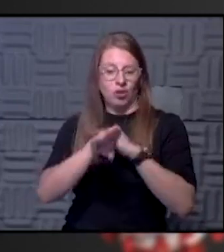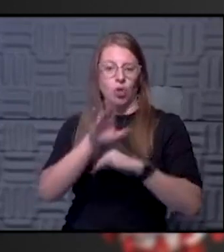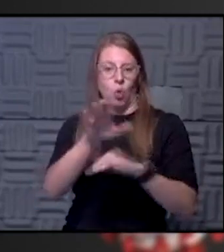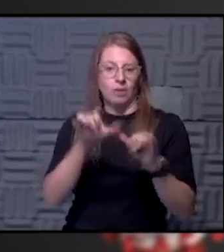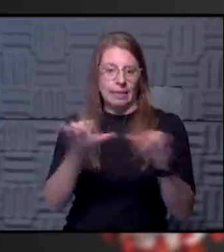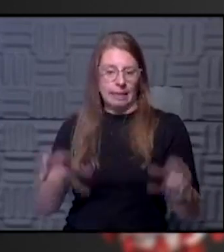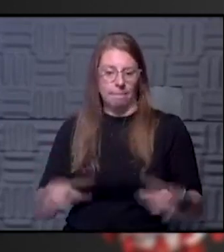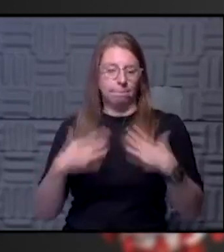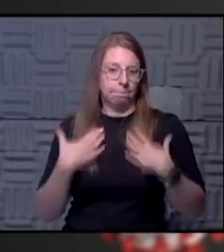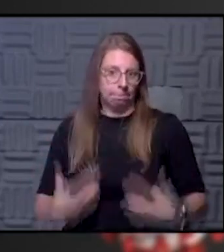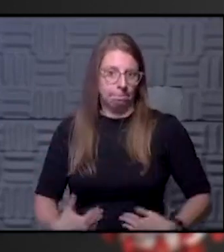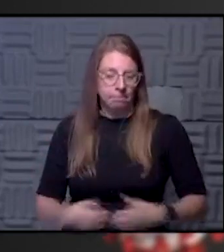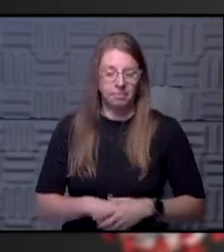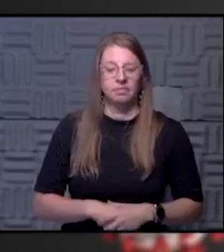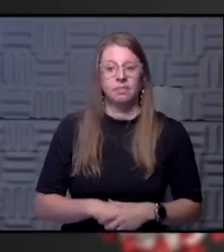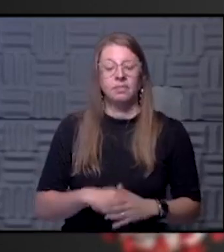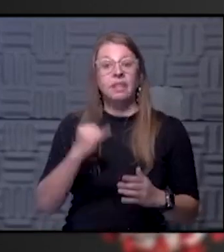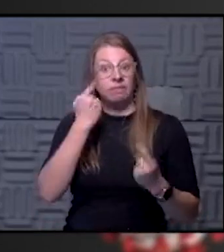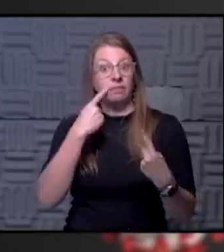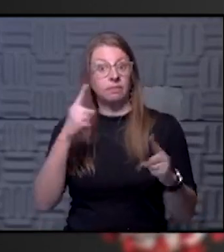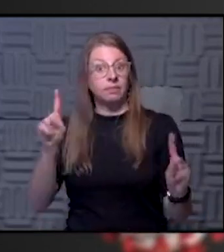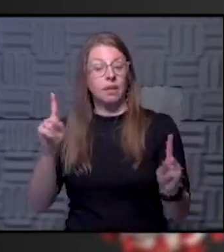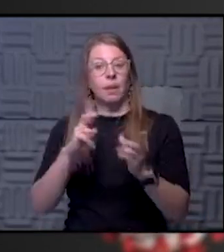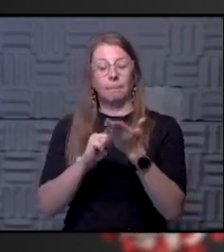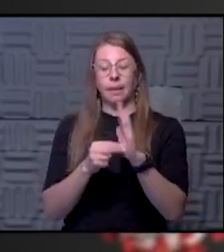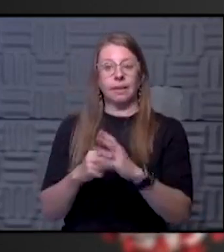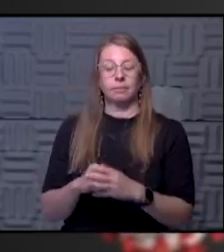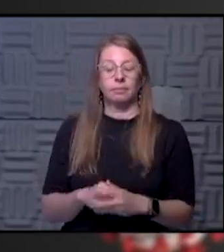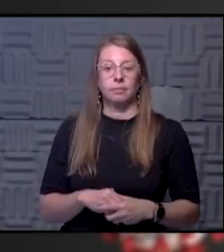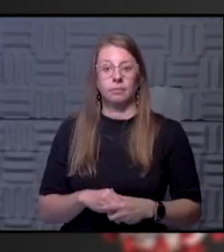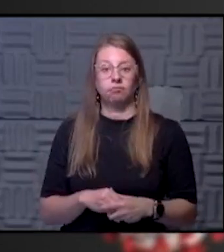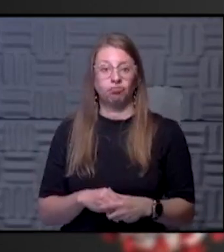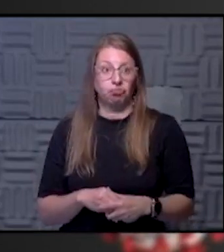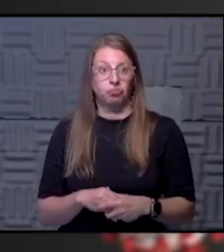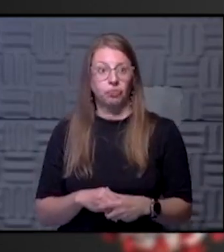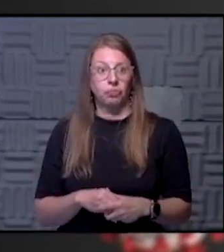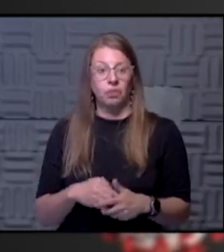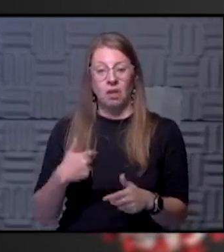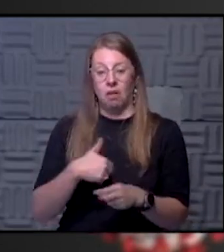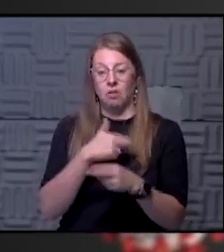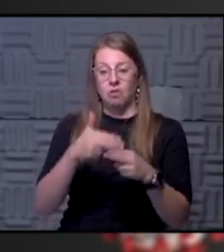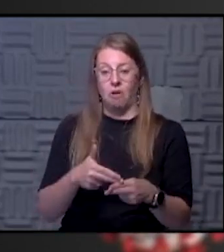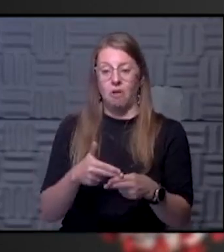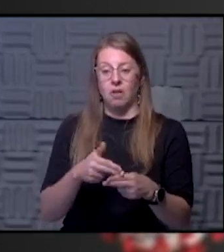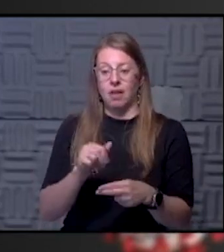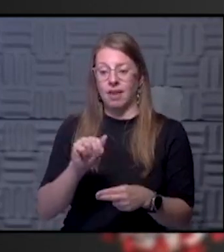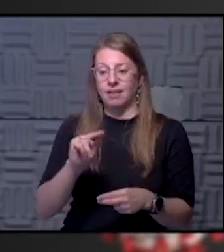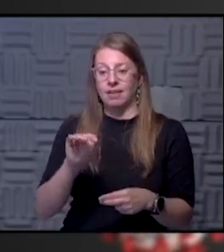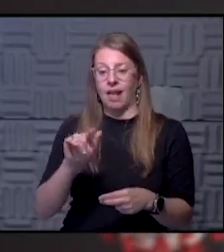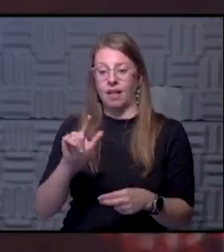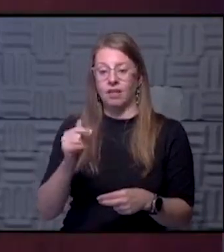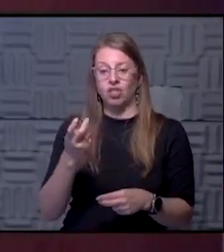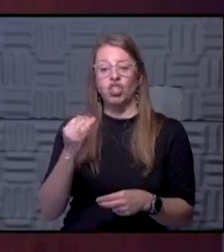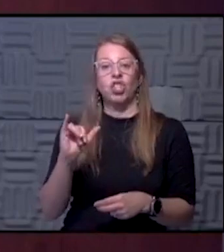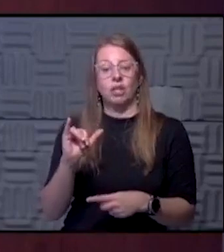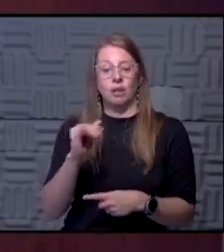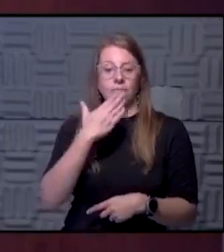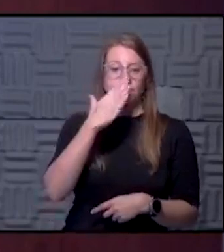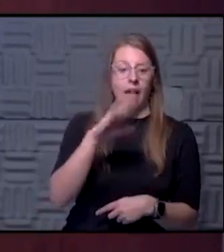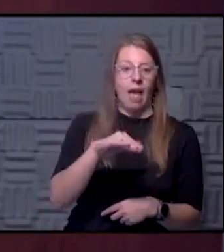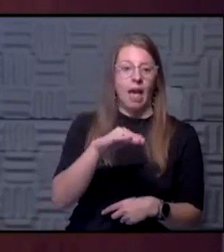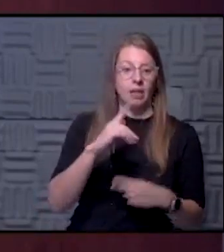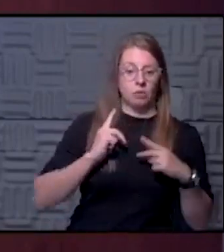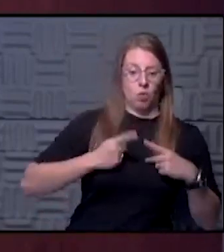in essence. If that works, then that would be, I call it an analogy. When you get a bad pneumonia and you have to come